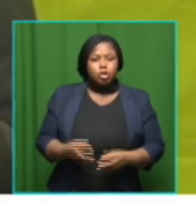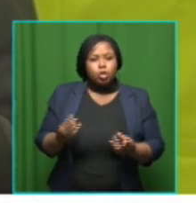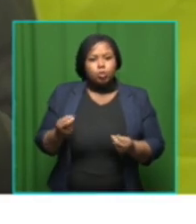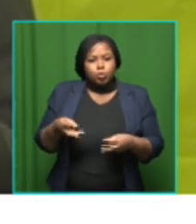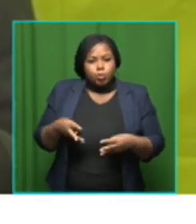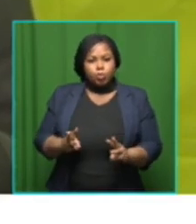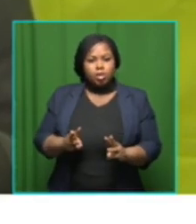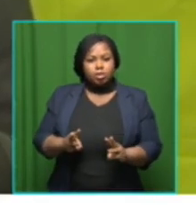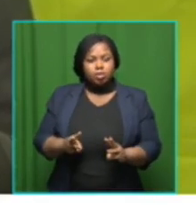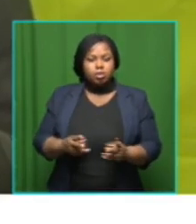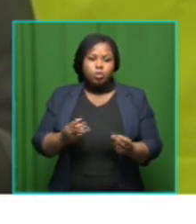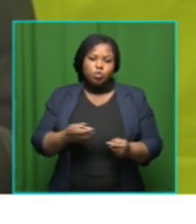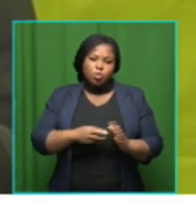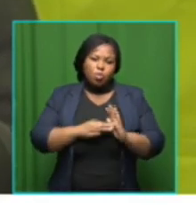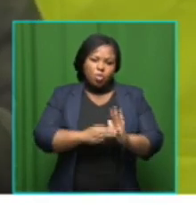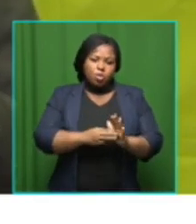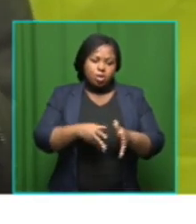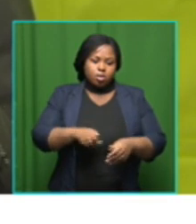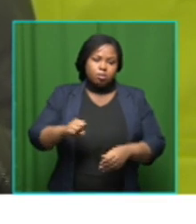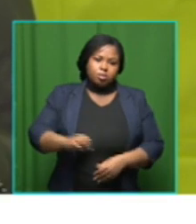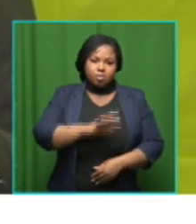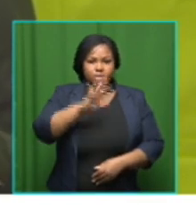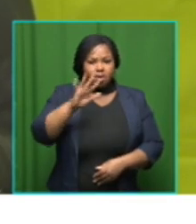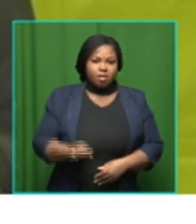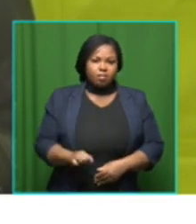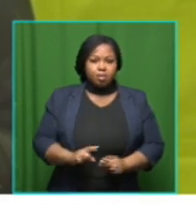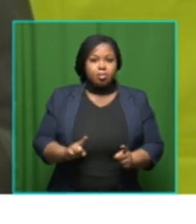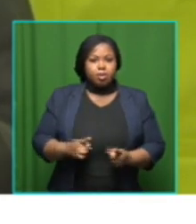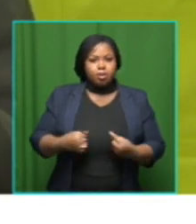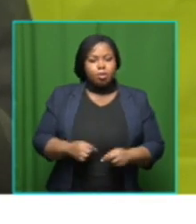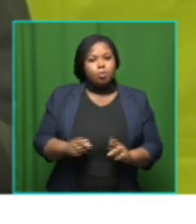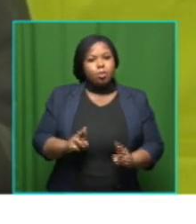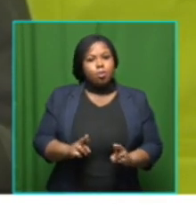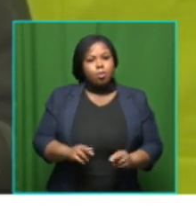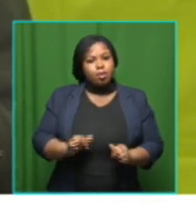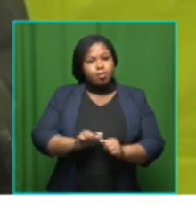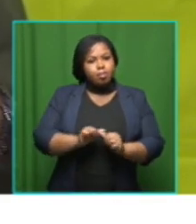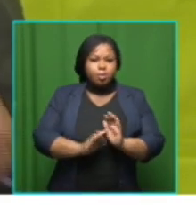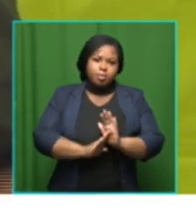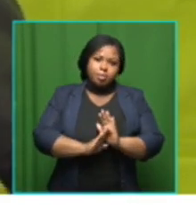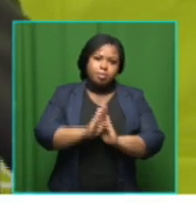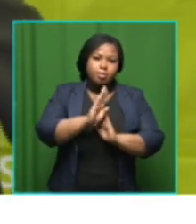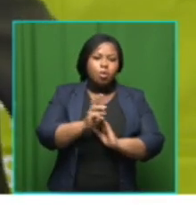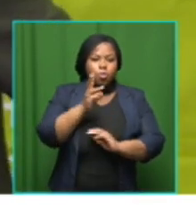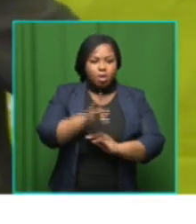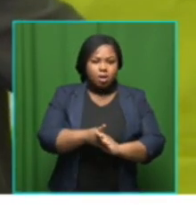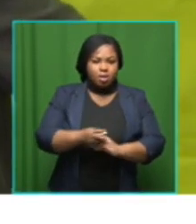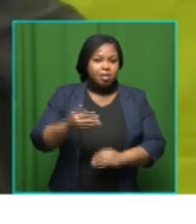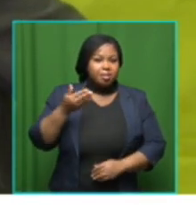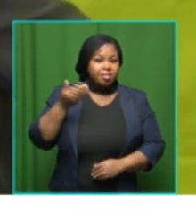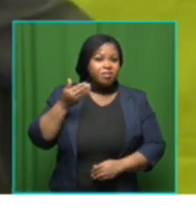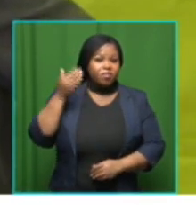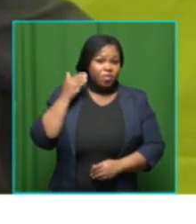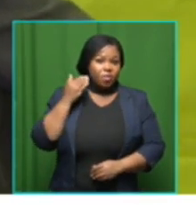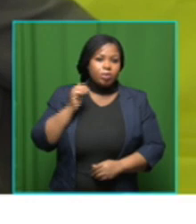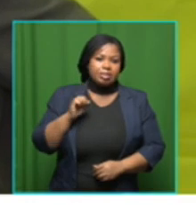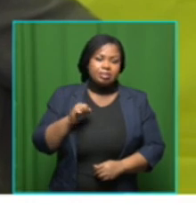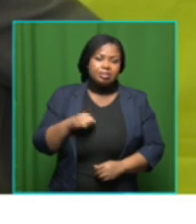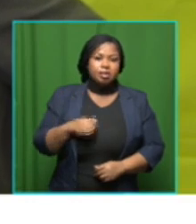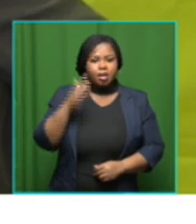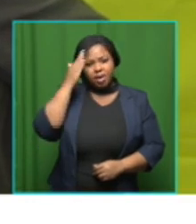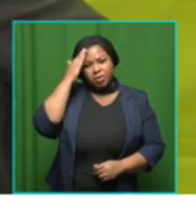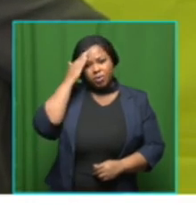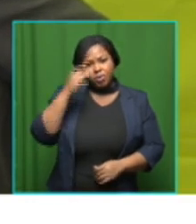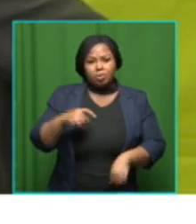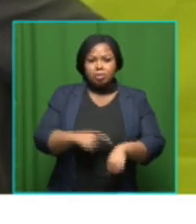models that we are doing as South Africa, but we are hoping that it will be better. And the camp before the storm, I think, of course, we are going to a winter